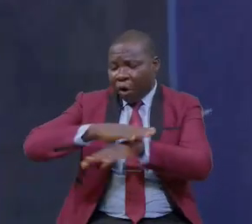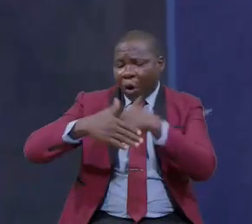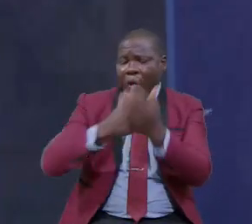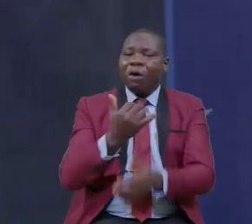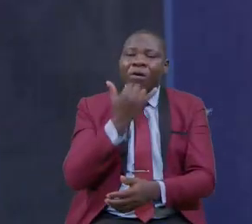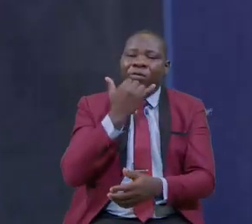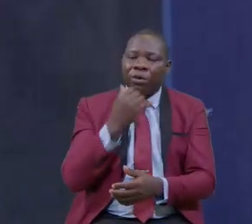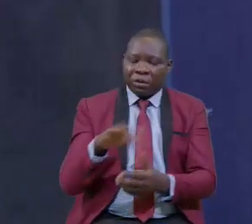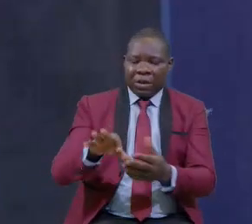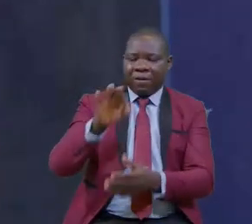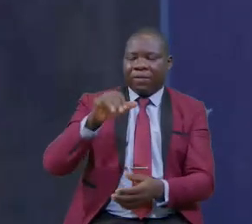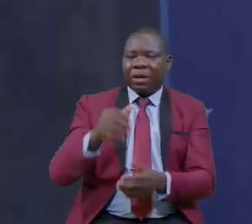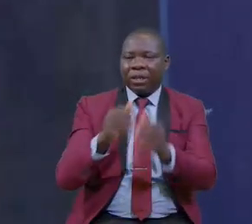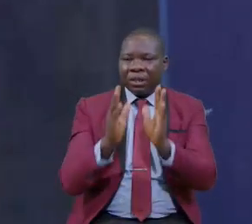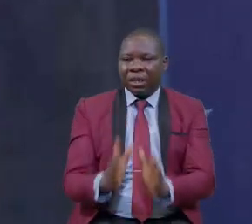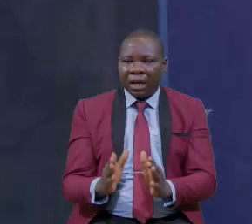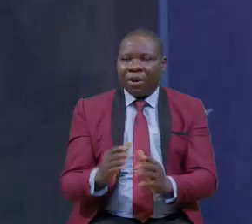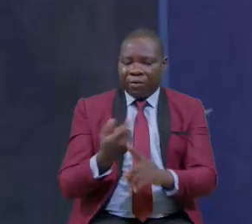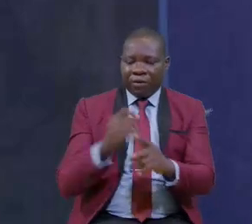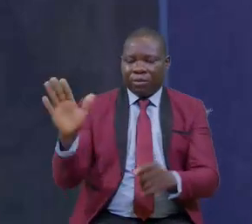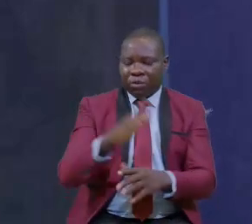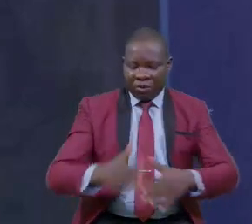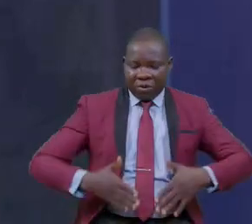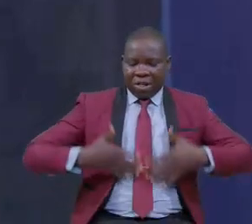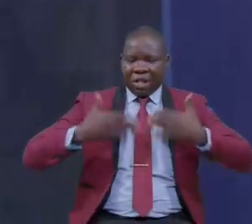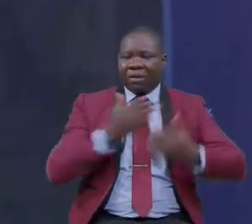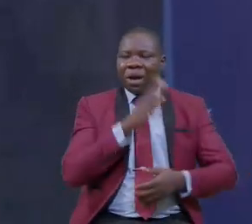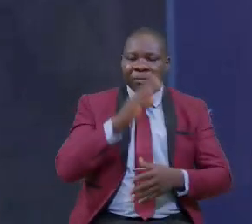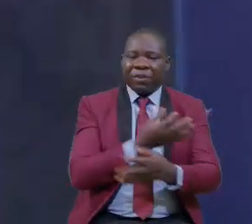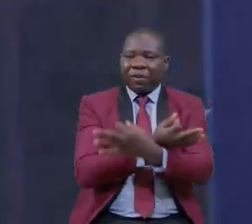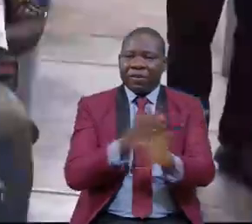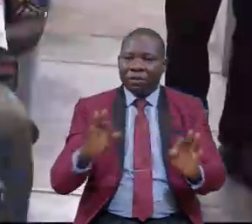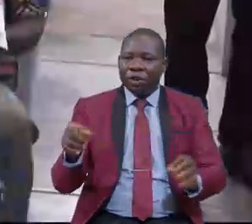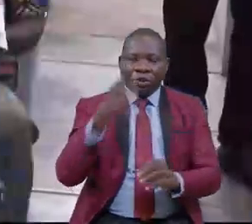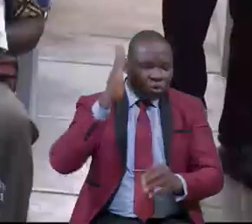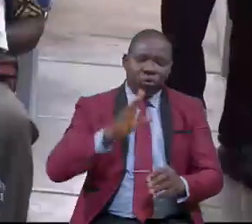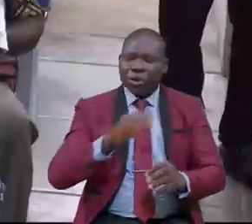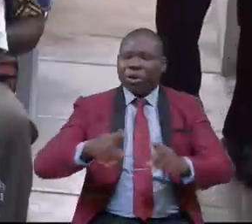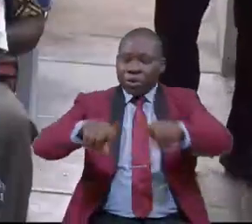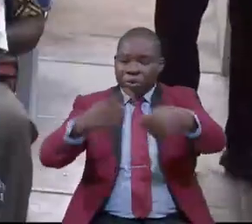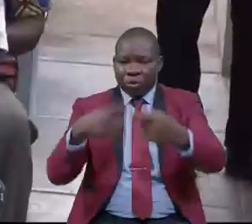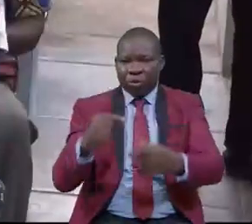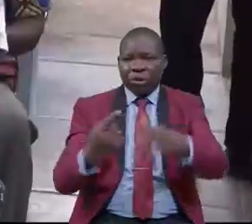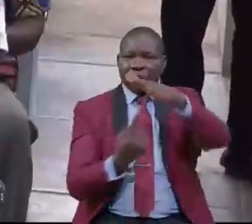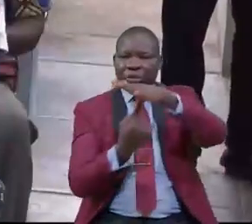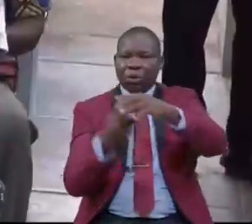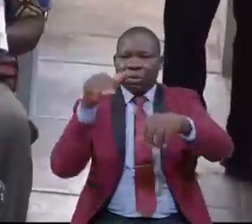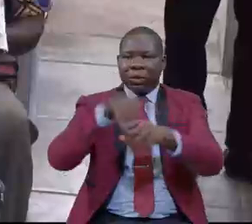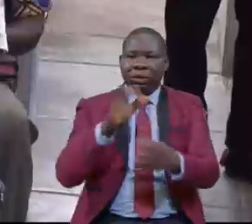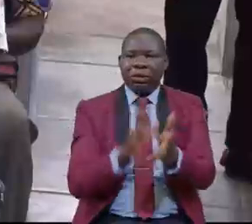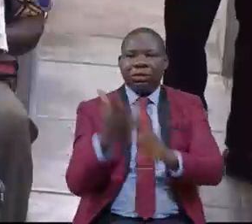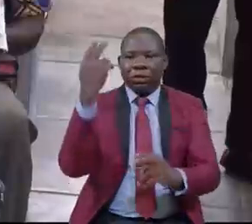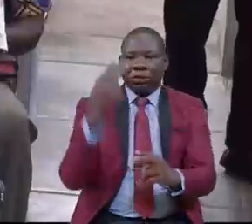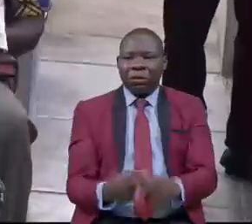free and move everywhere. You will get to the top in Jesus' name. Look at number